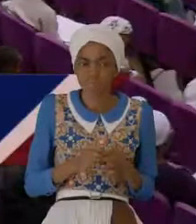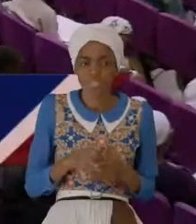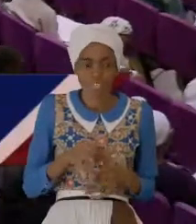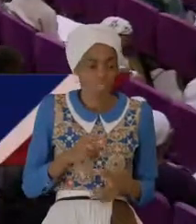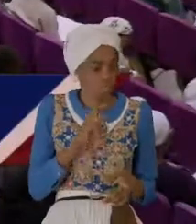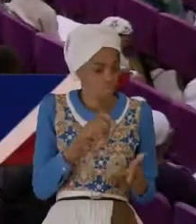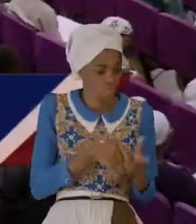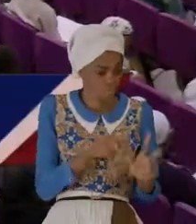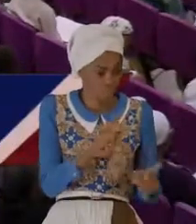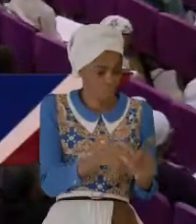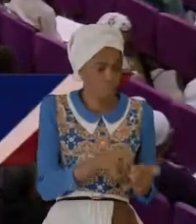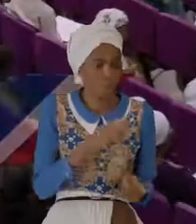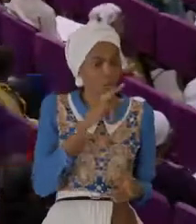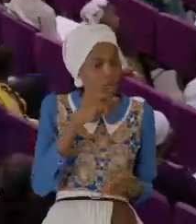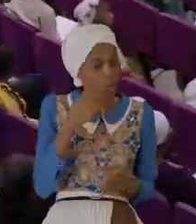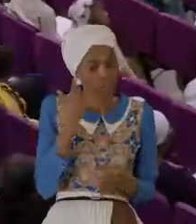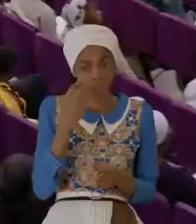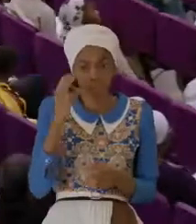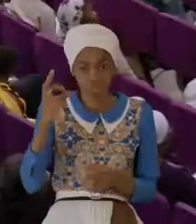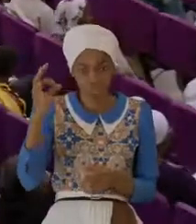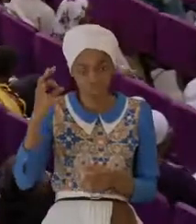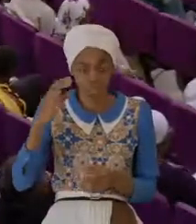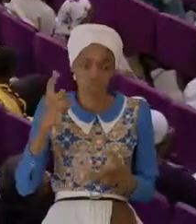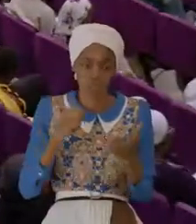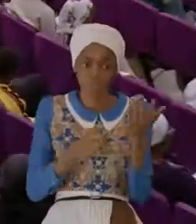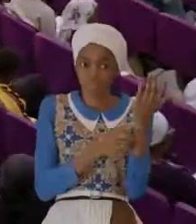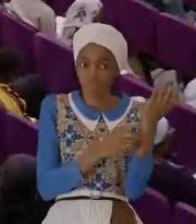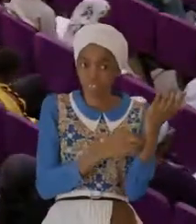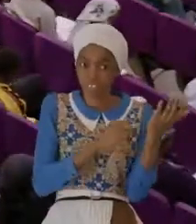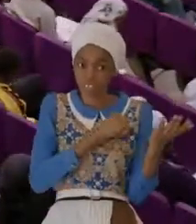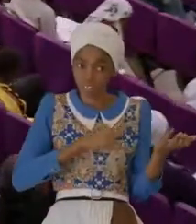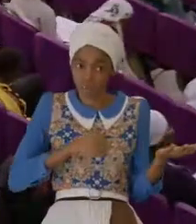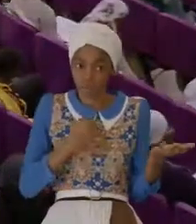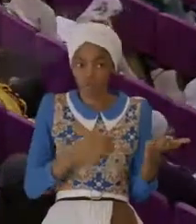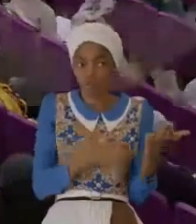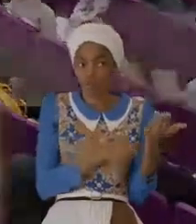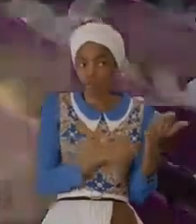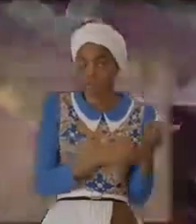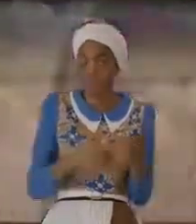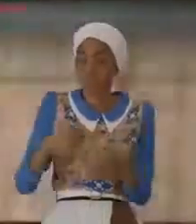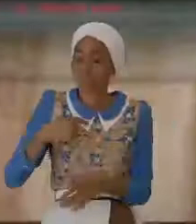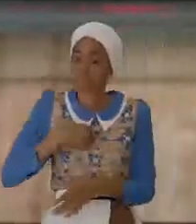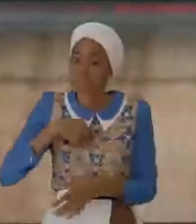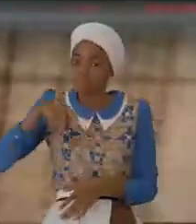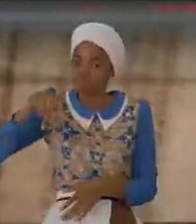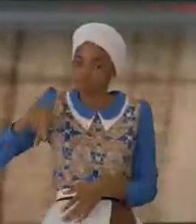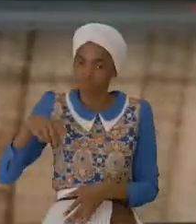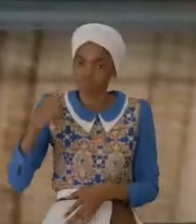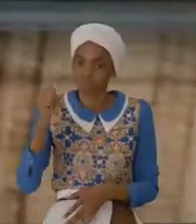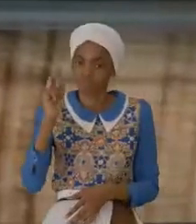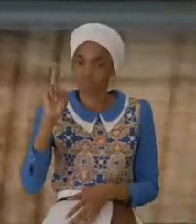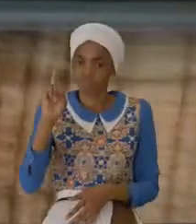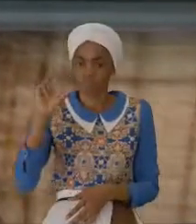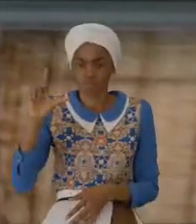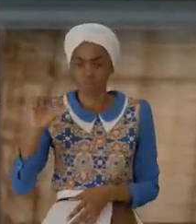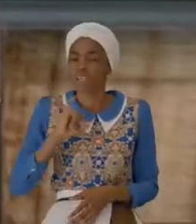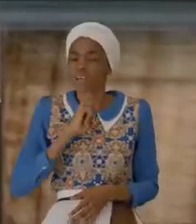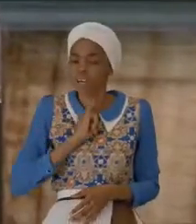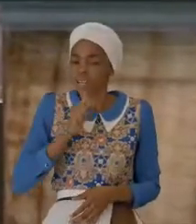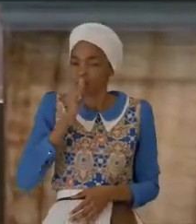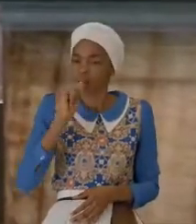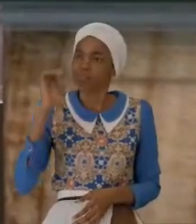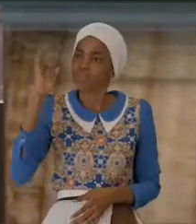preaching the flesh circumcision of the flesh I am preaching the spirit